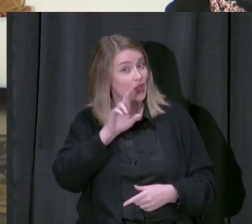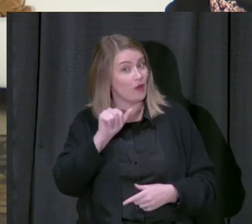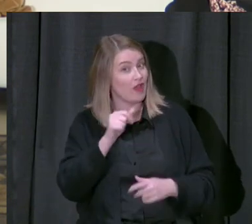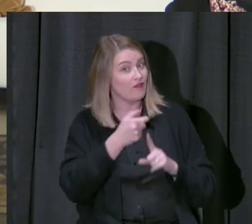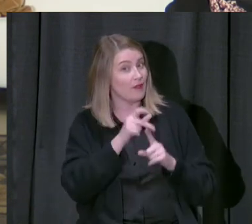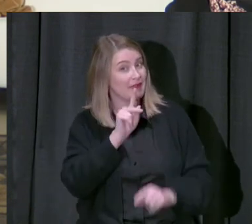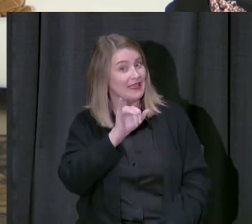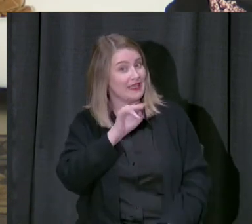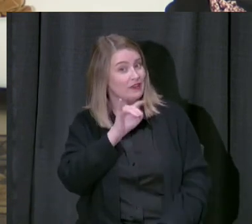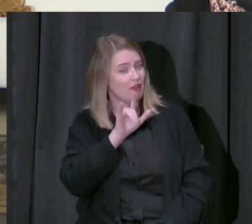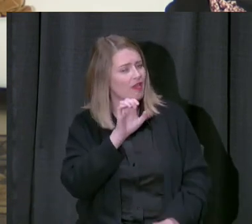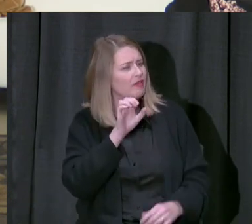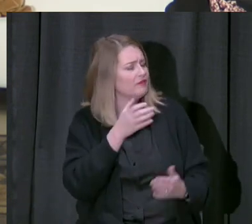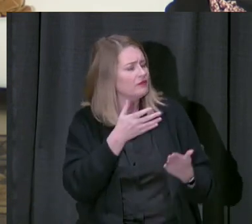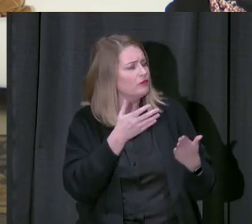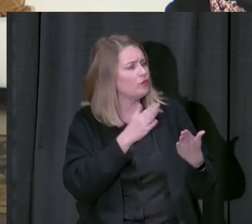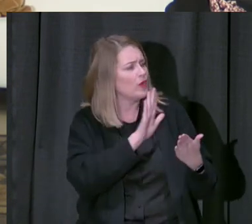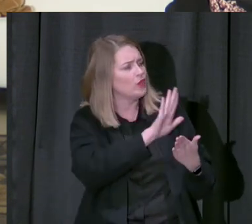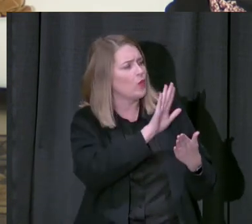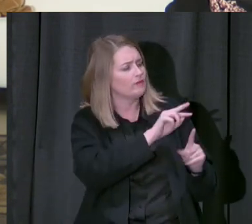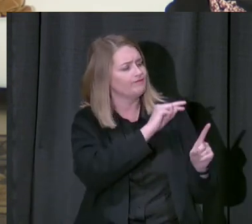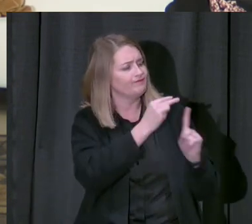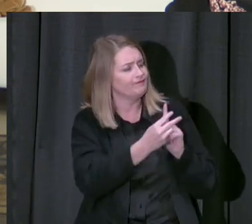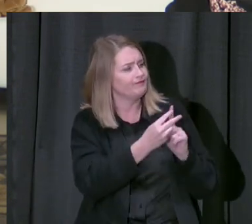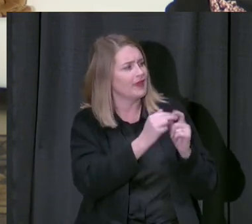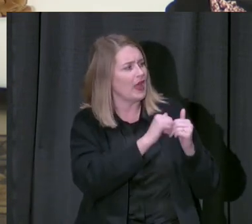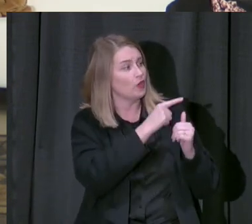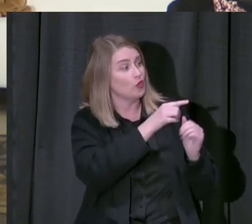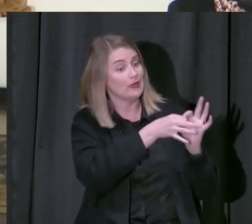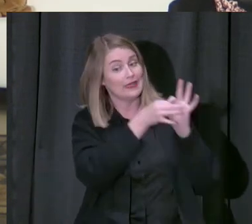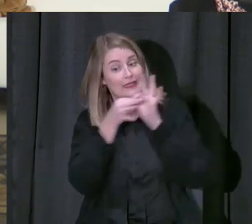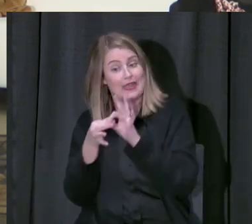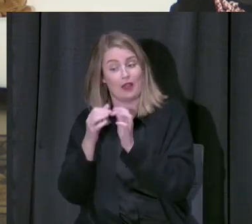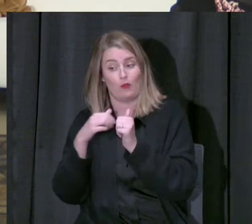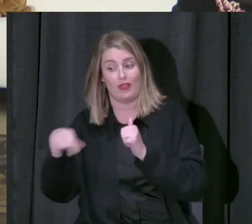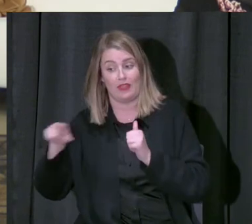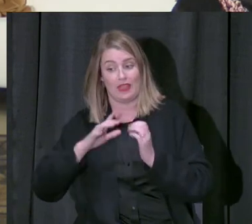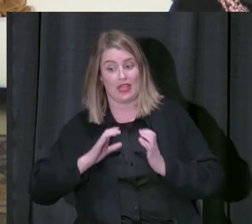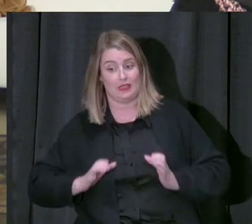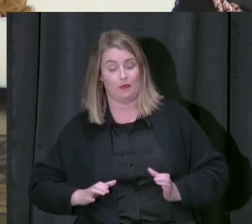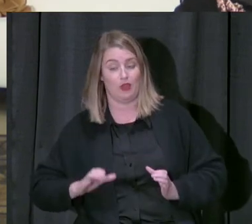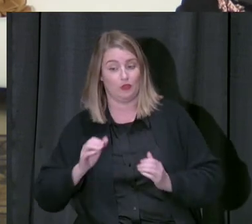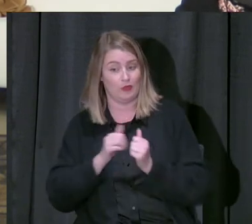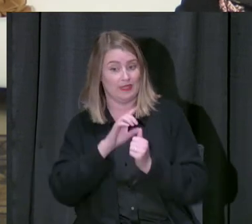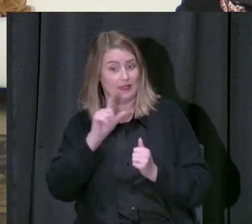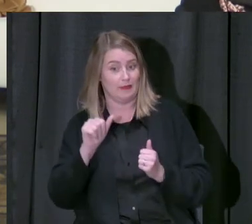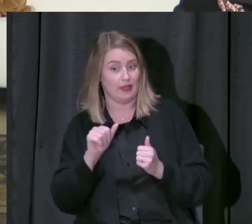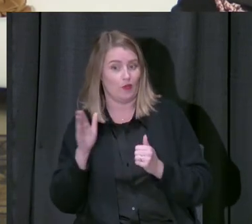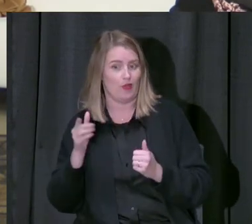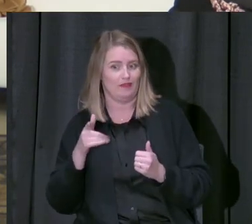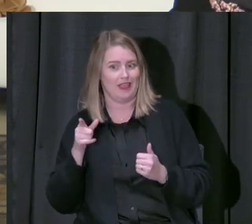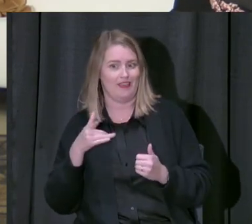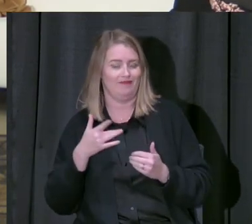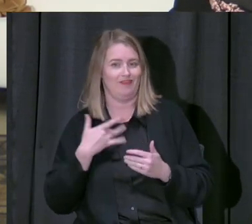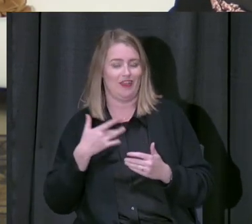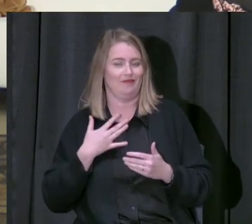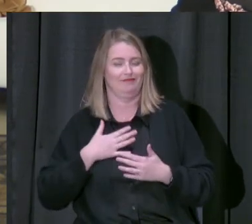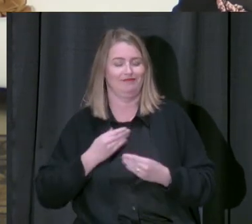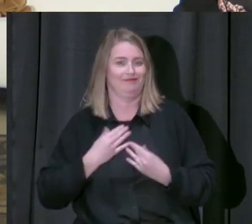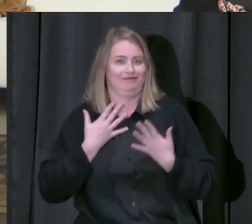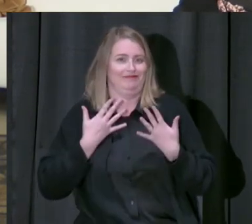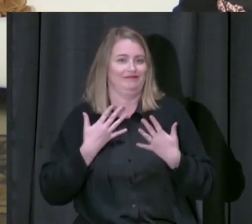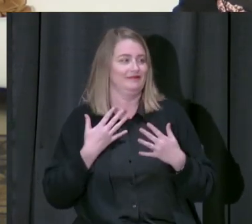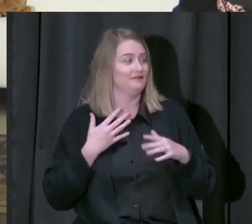do you do to connect with and hear from your customers who have disabilities and what delights them? Sure. So I